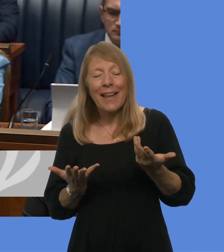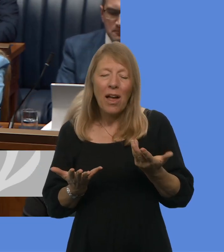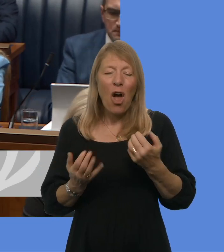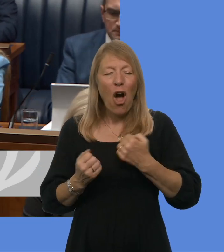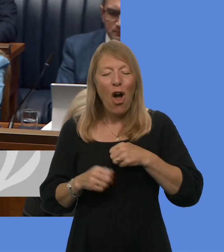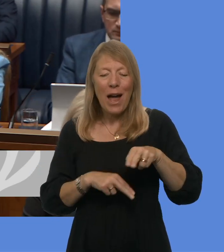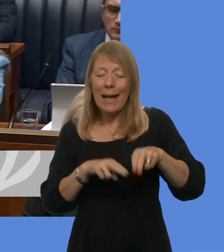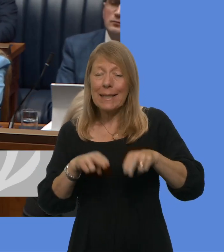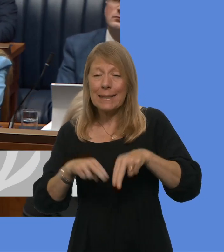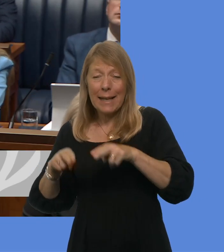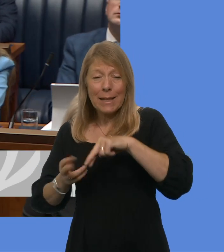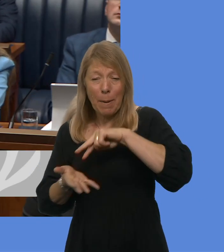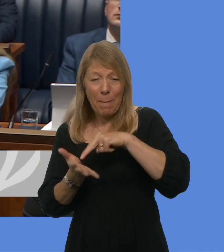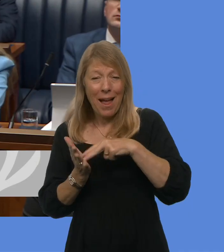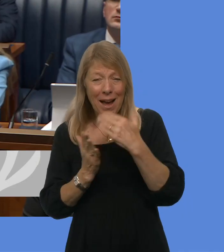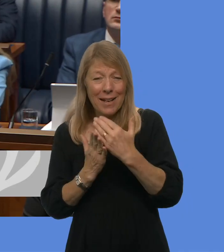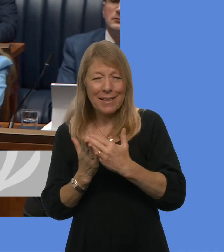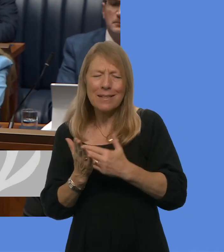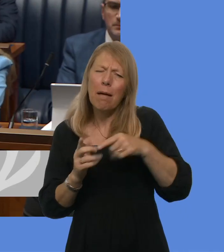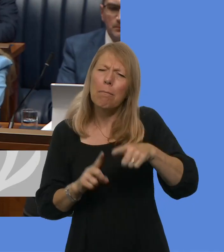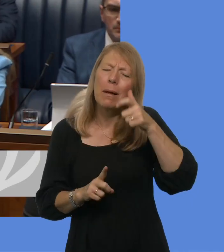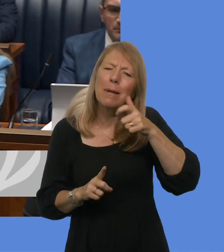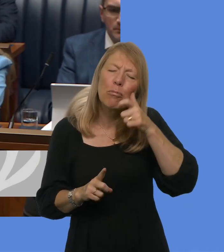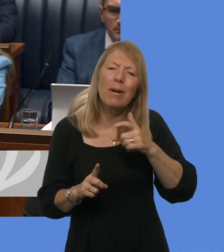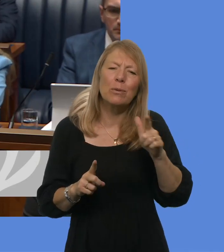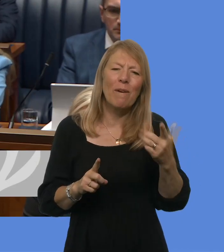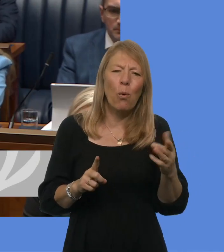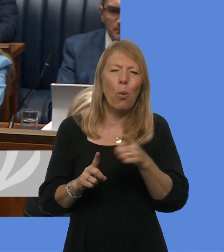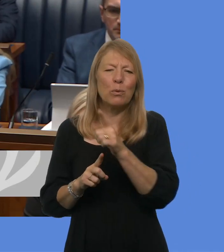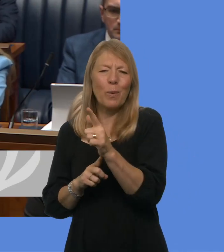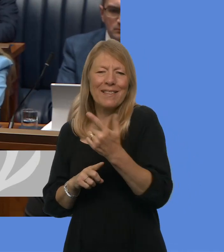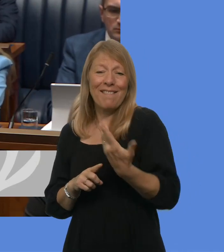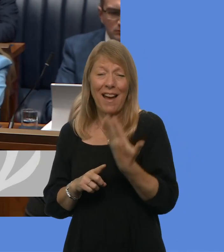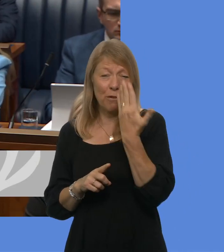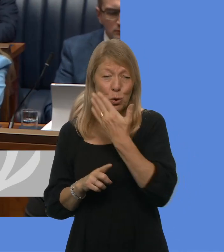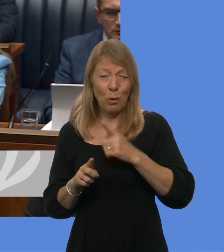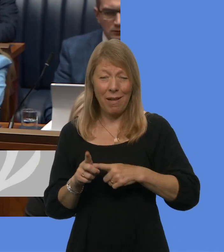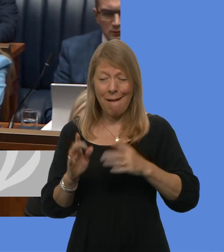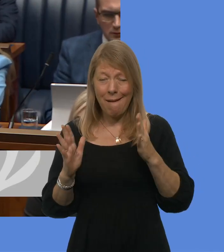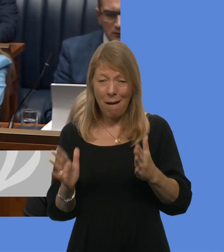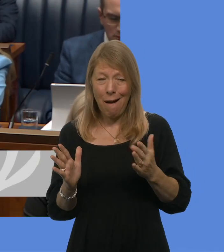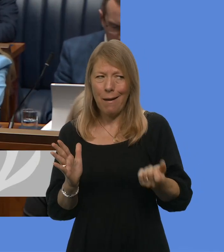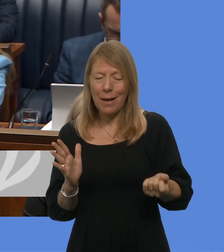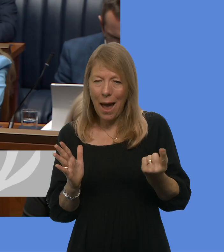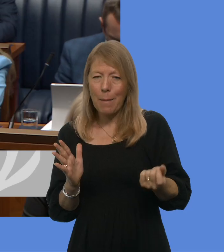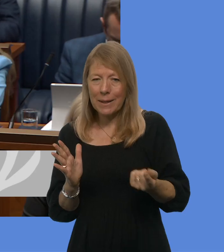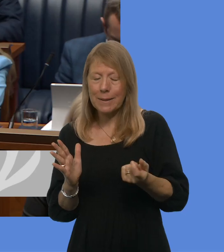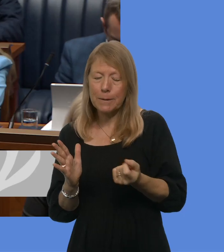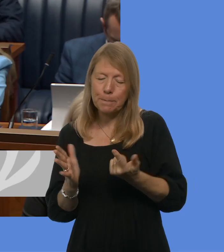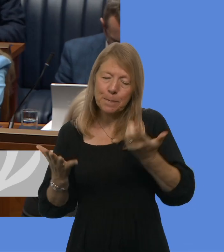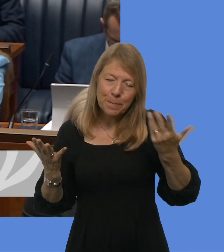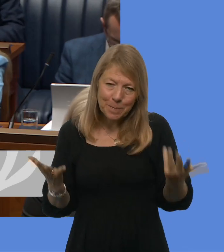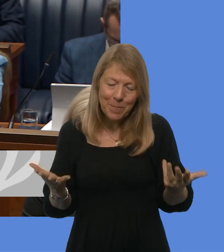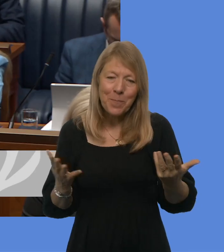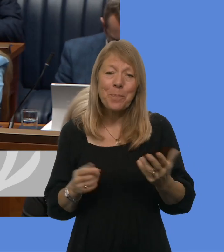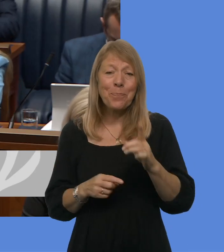context of the interim arrangements for 24-25 academic year. However, given that assessment is a